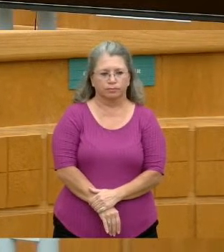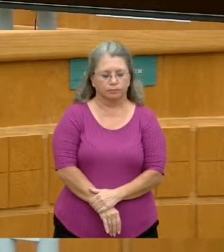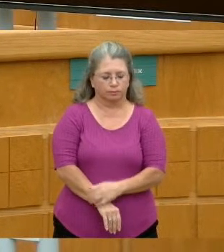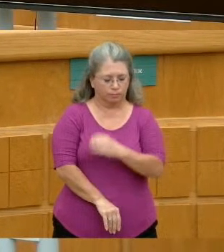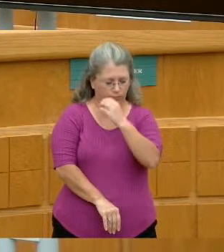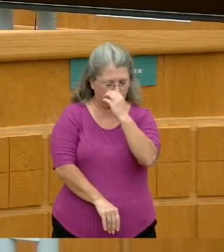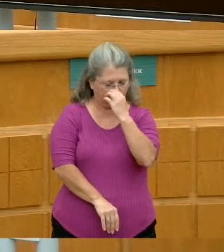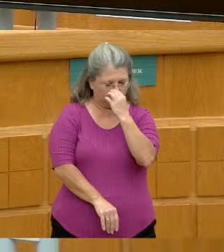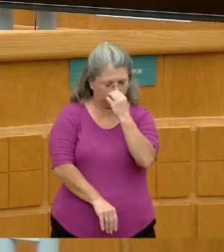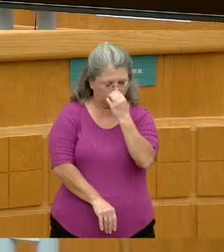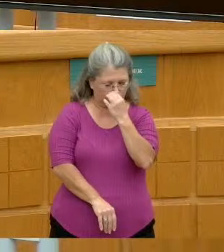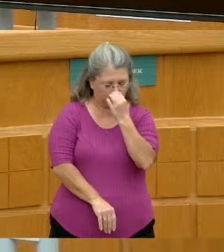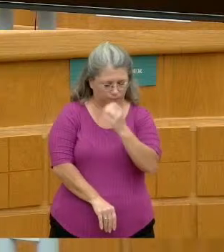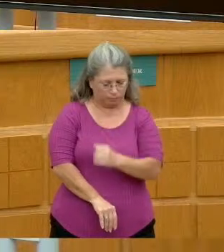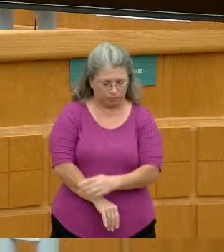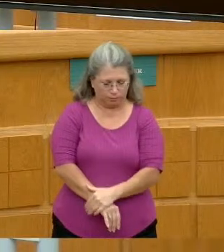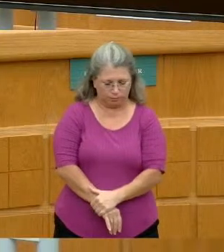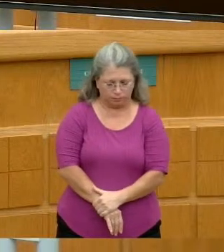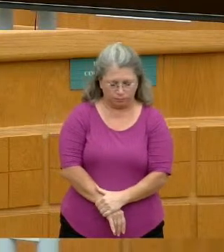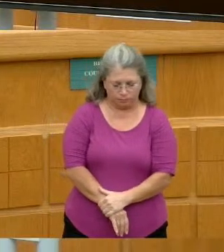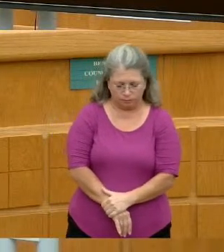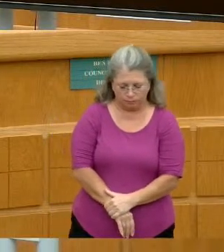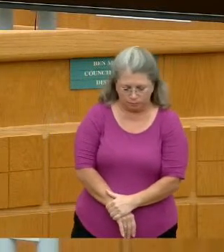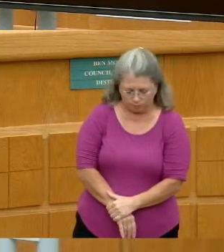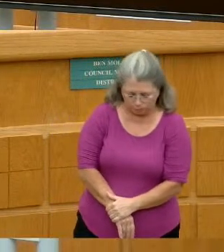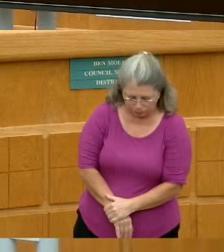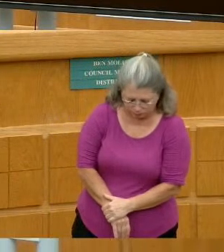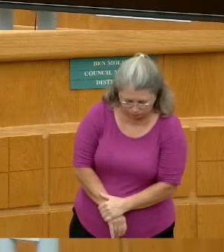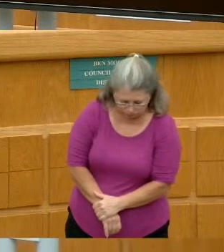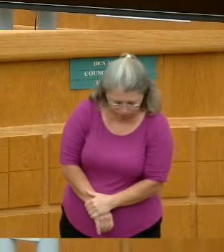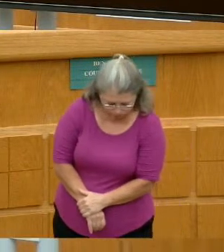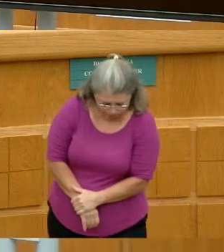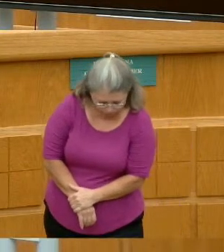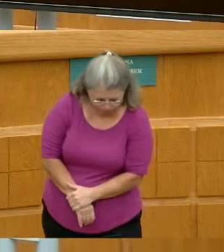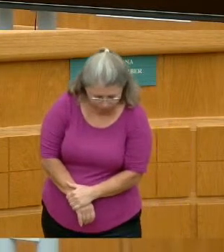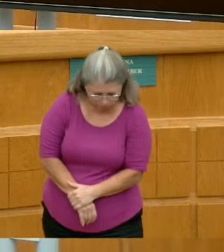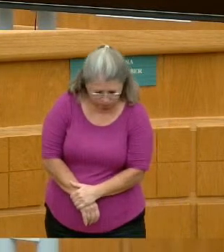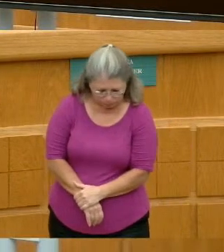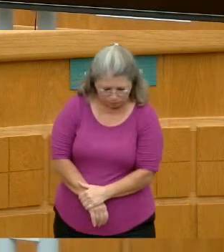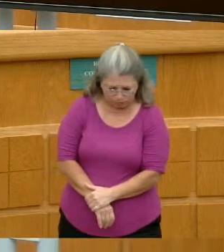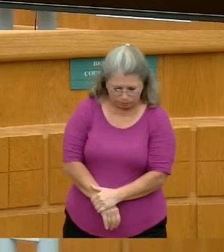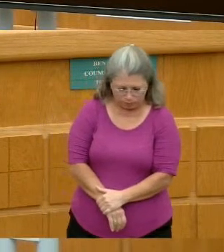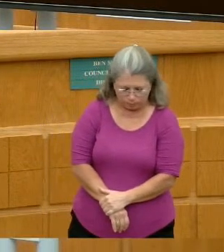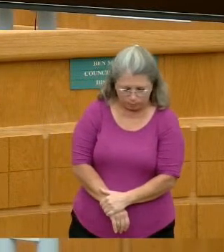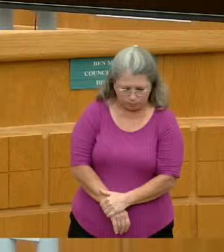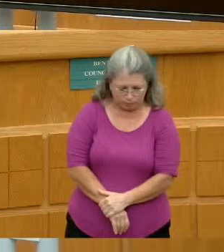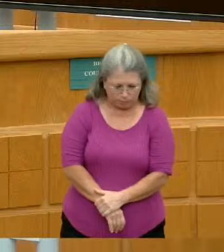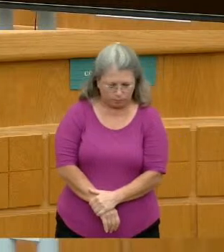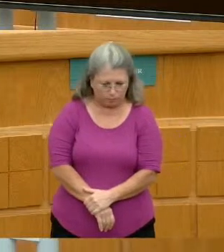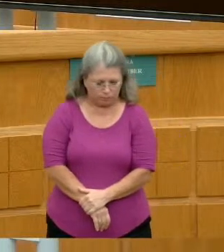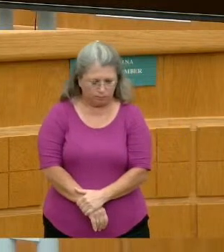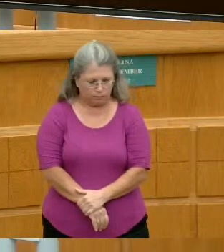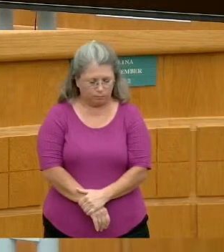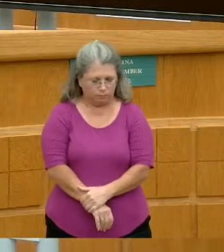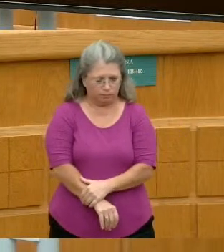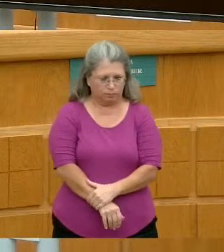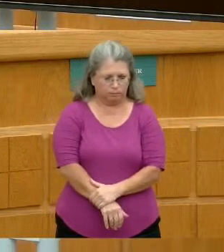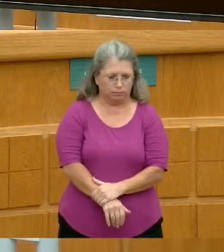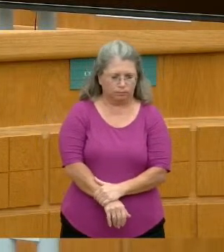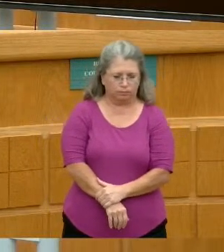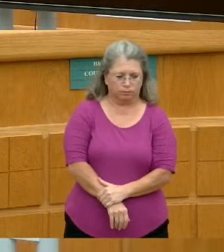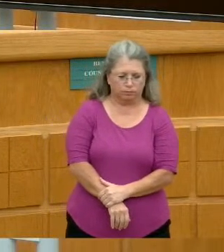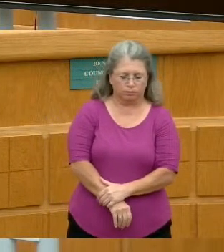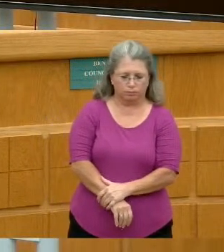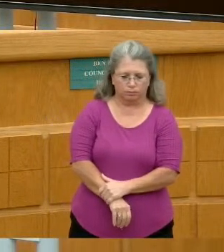la orden del gobernador. También dijo, le recuerdo que el haber restringido el acceso vehicular en las playas es para aminorar el número de personas